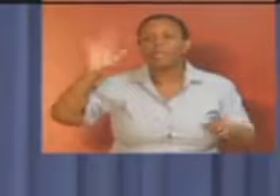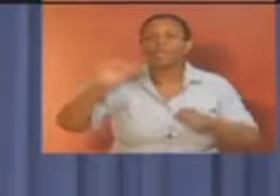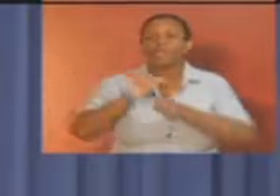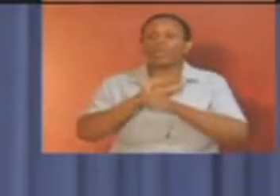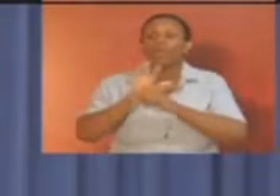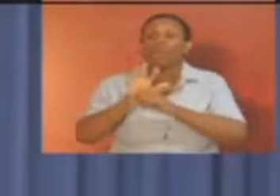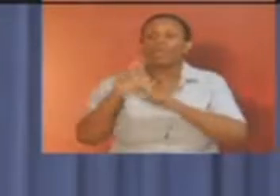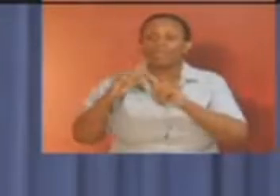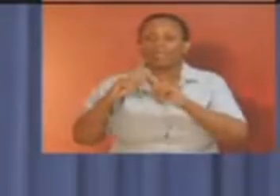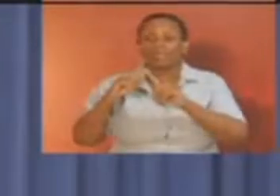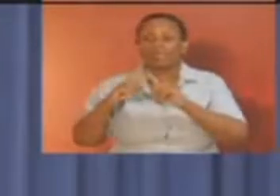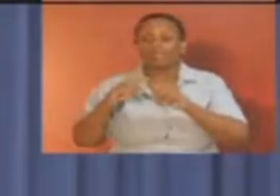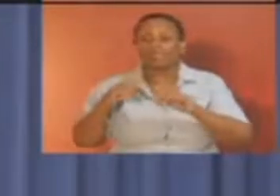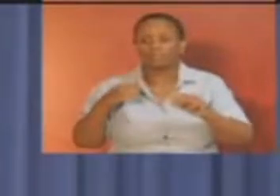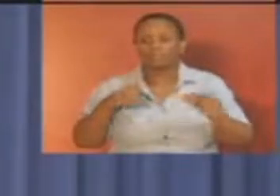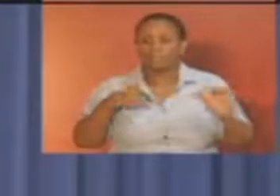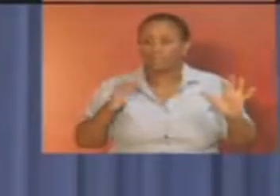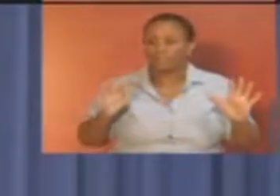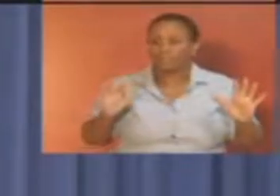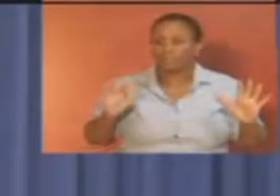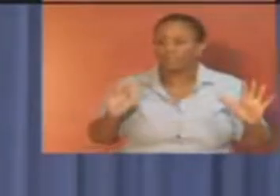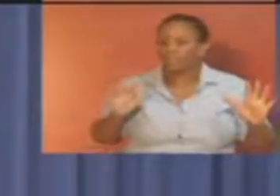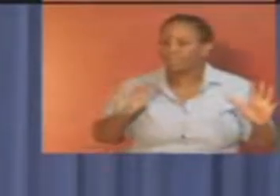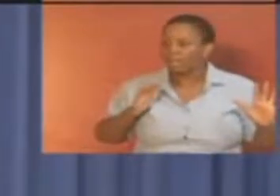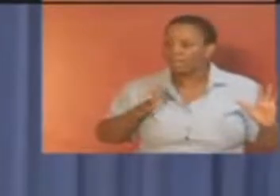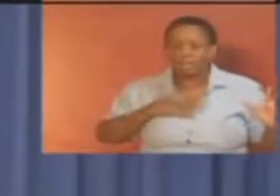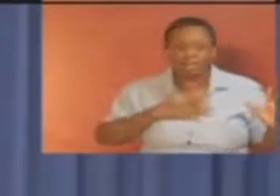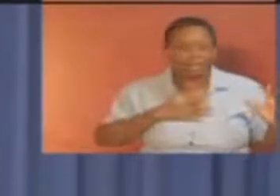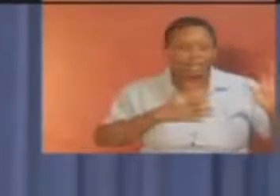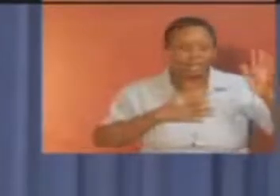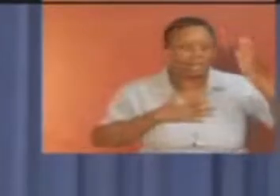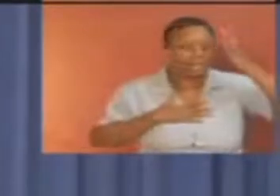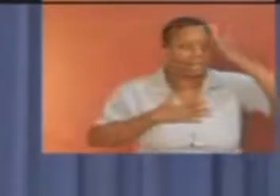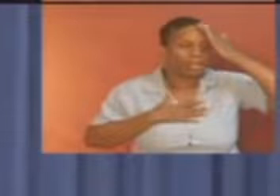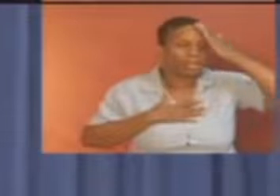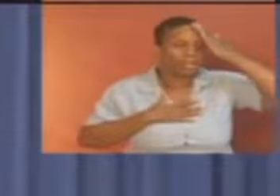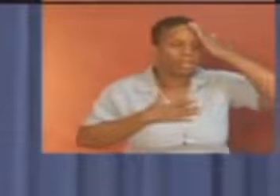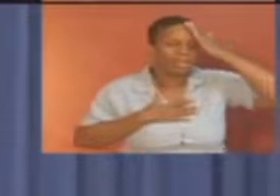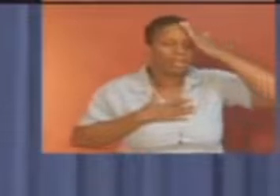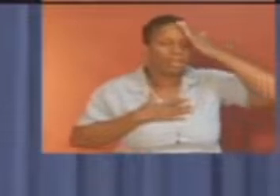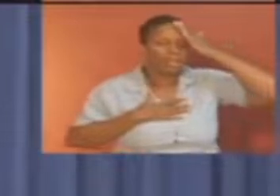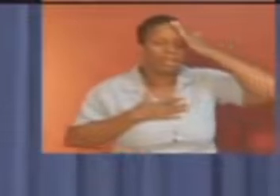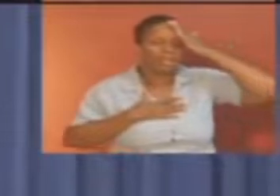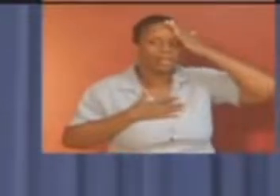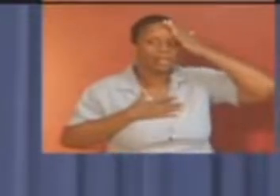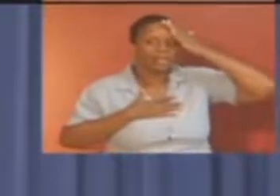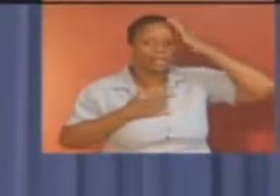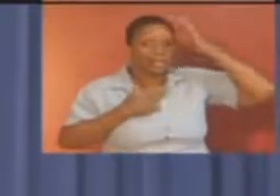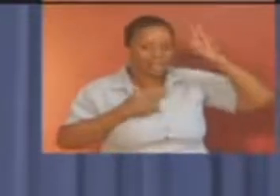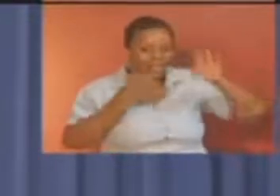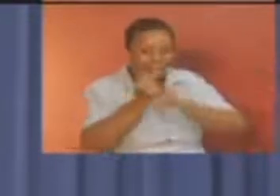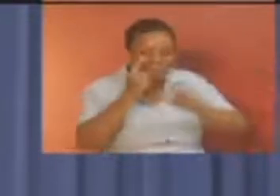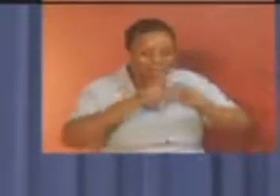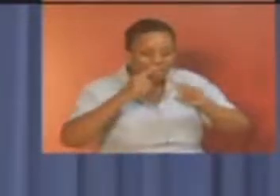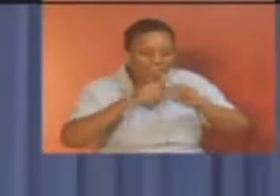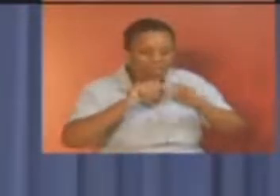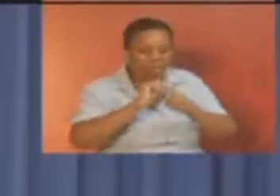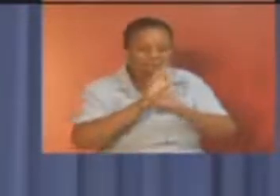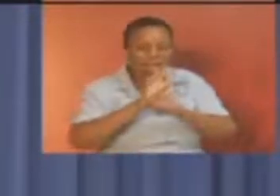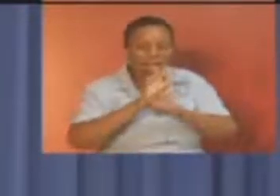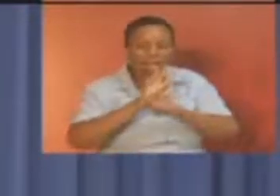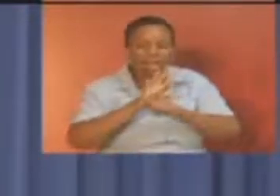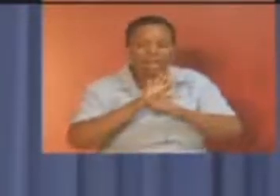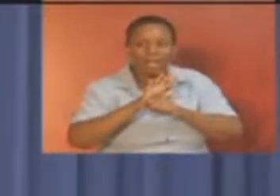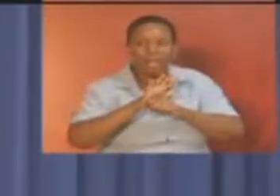you. It hits you. There are a lot of people in this country today who are scared